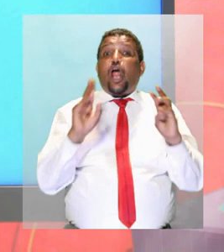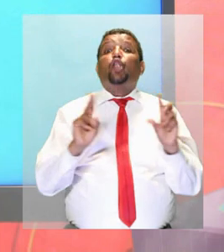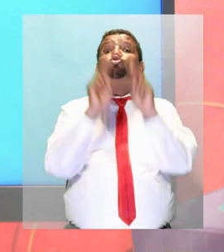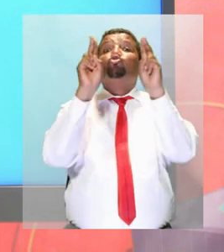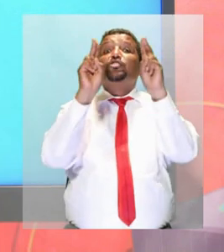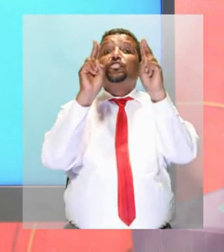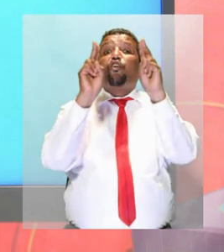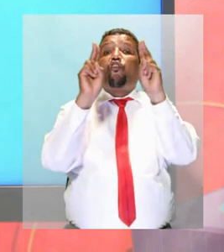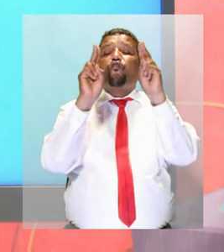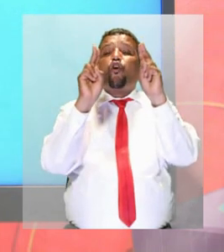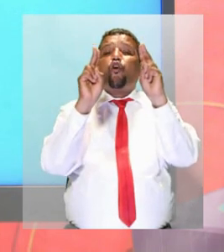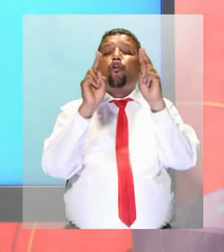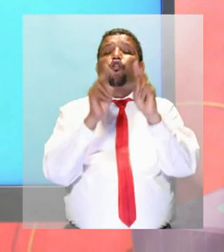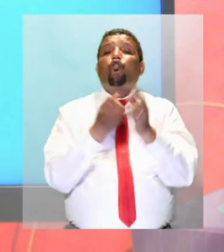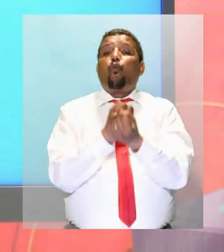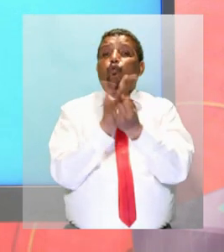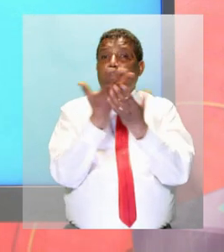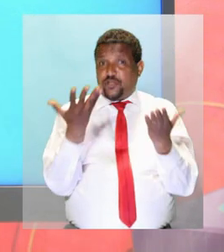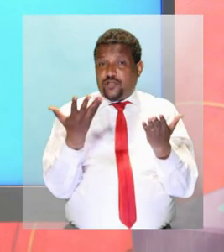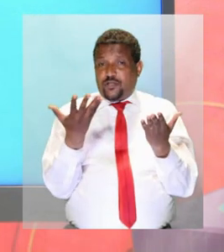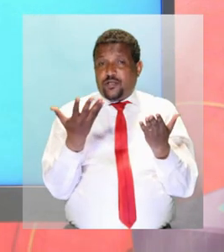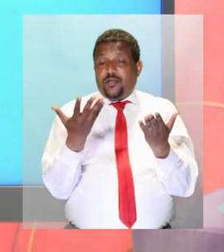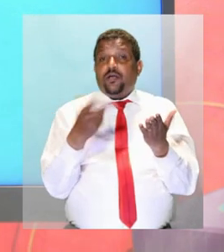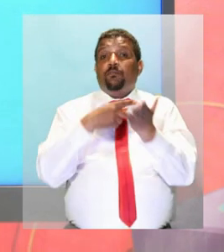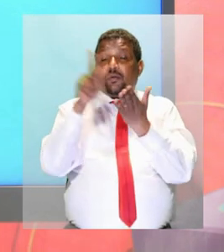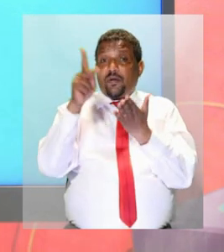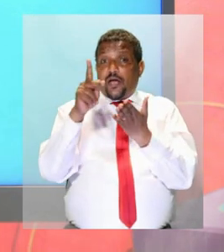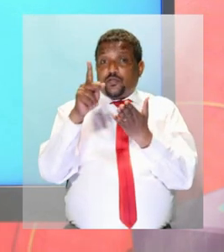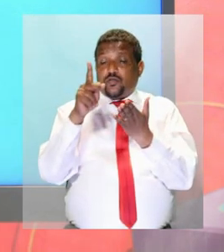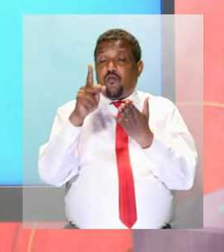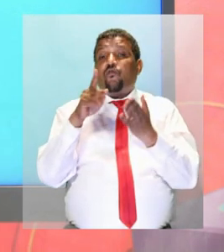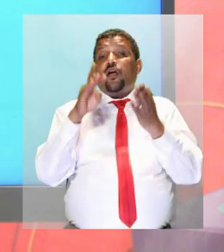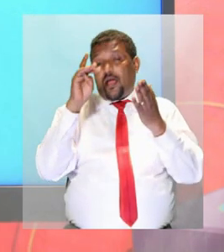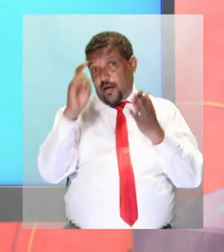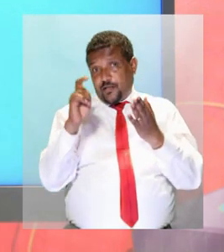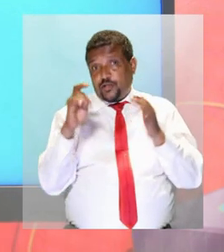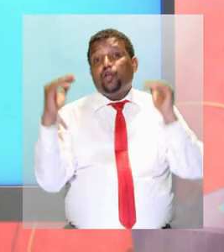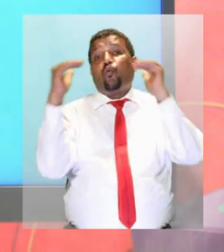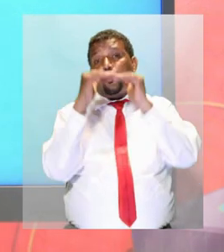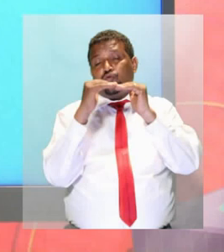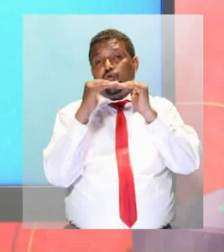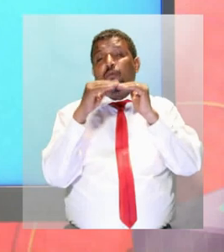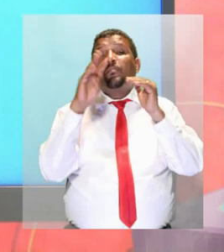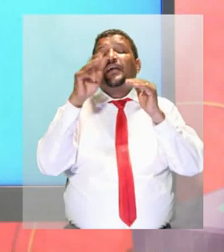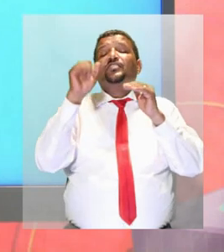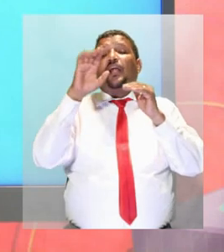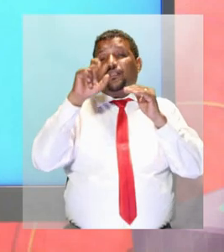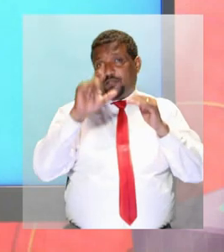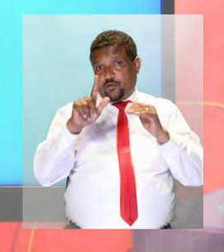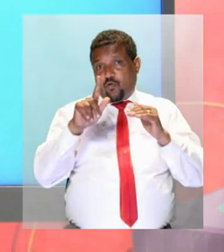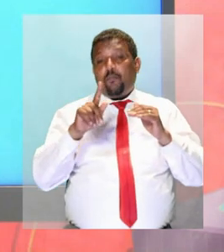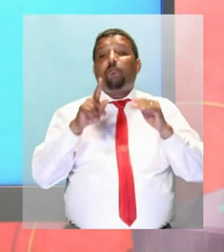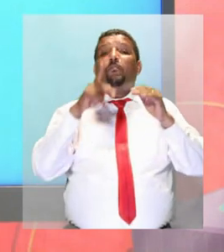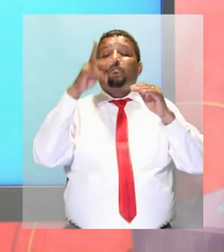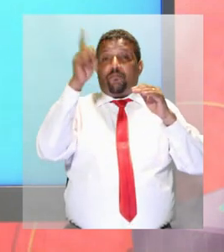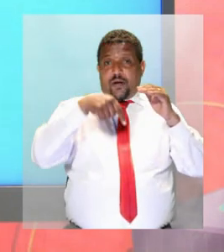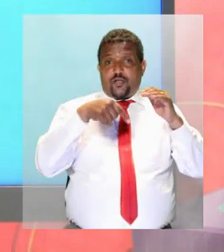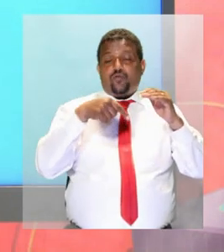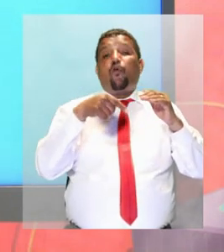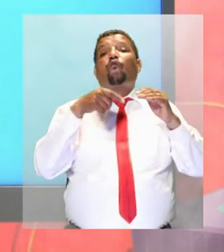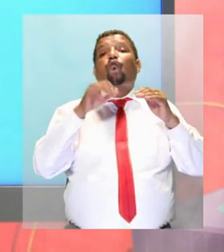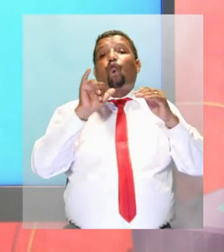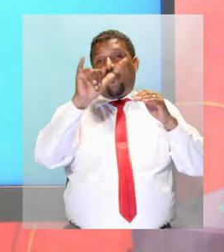of commodity X per price of X equals to the marginal utility of commodity Y per price of Y. This is the